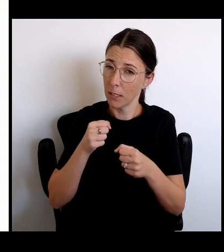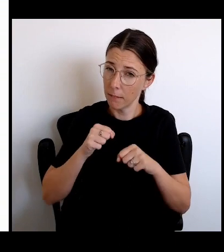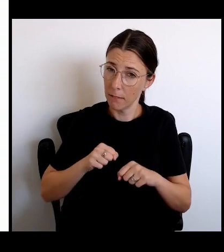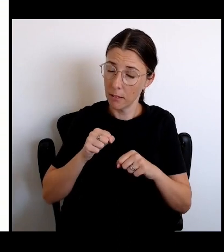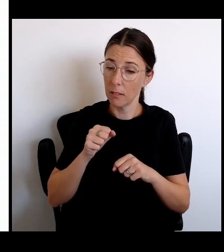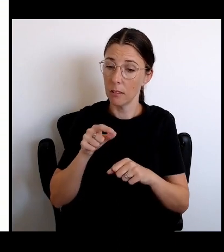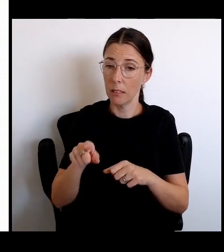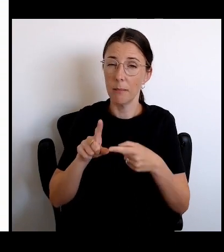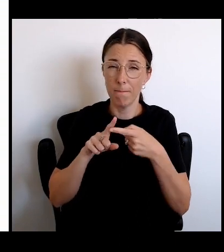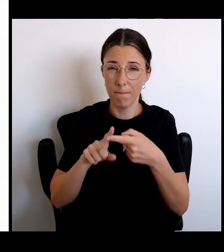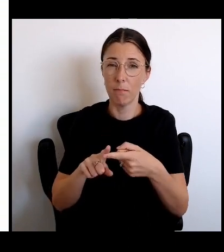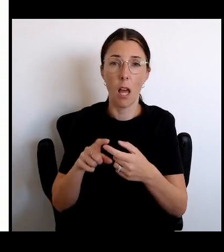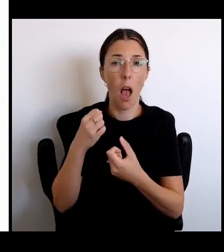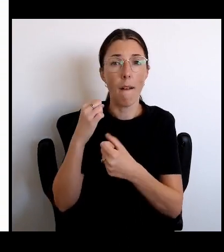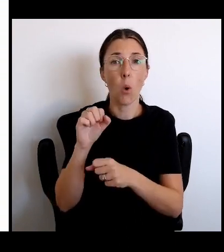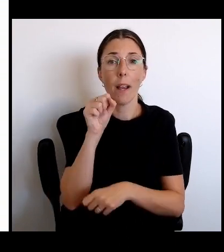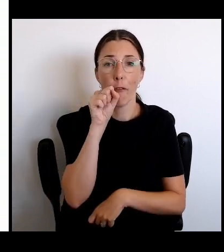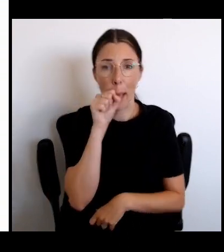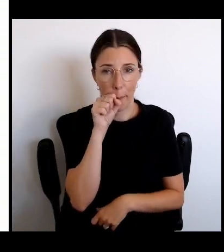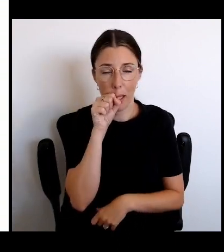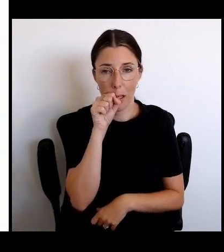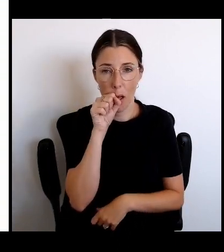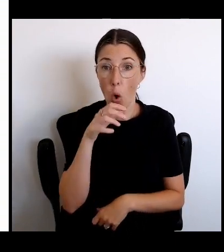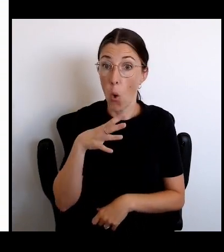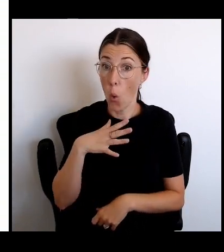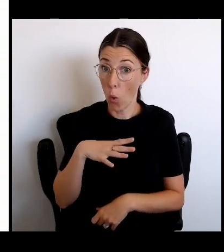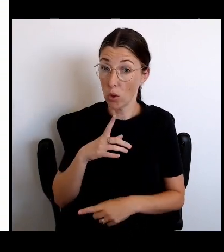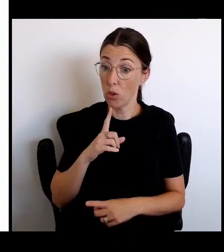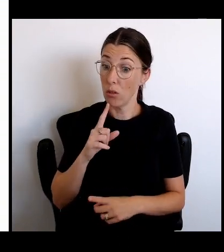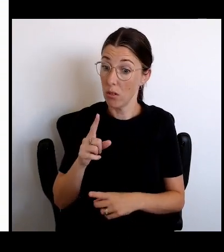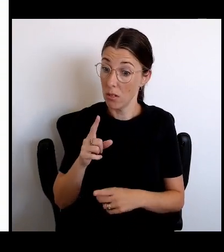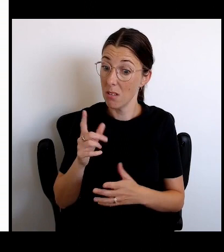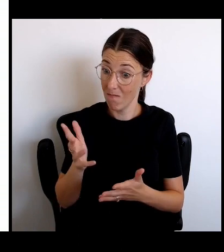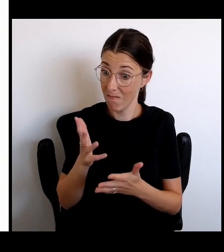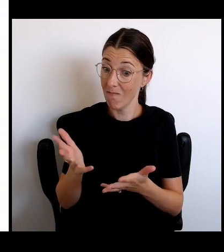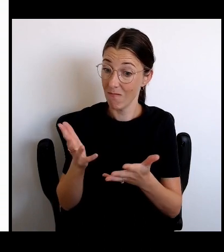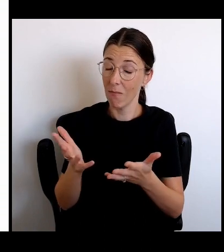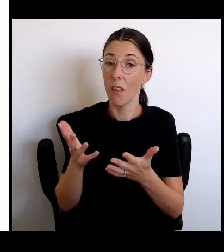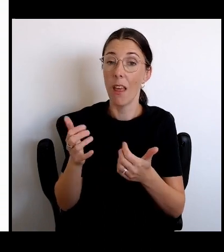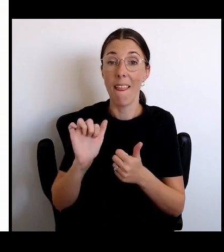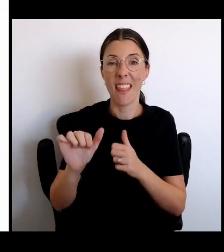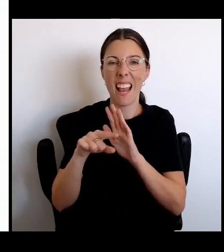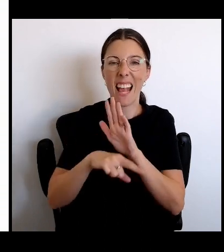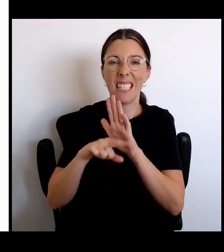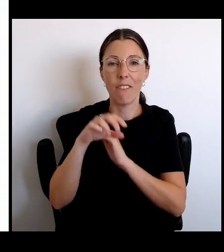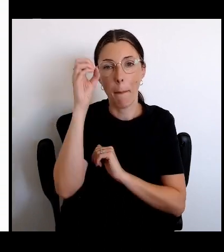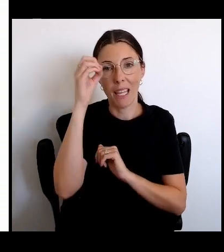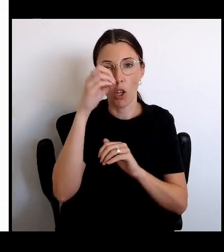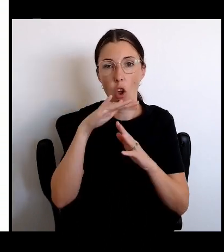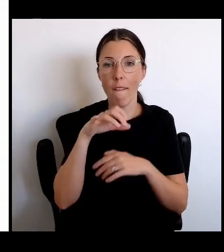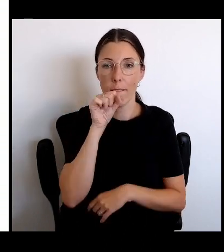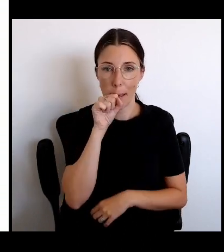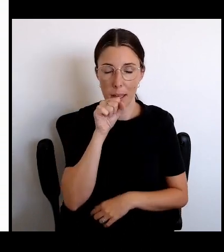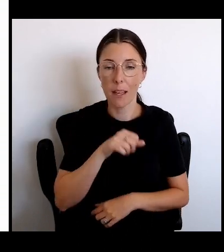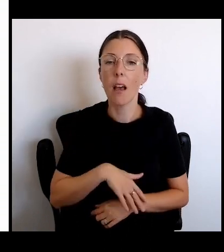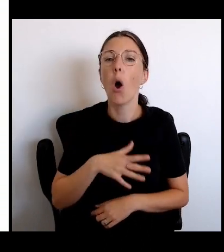and strengthen and maintain their negative attitudes towards vaping, and also to somehow enable them to